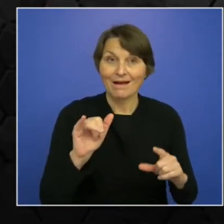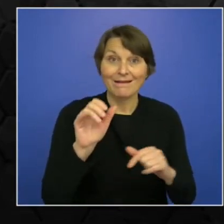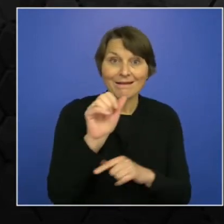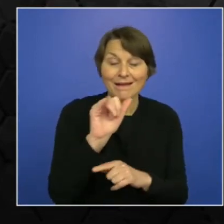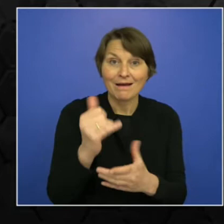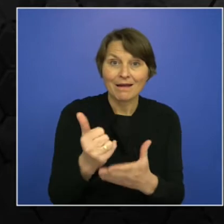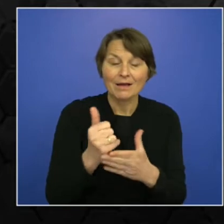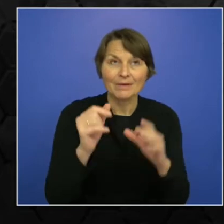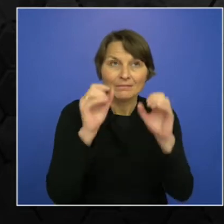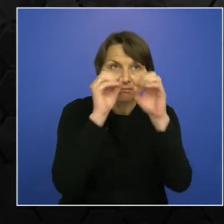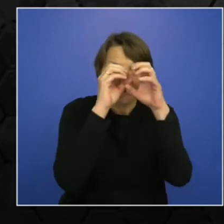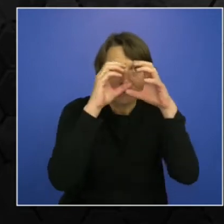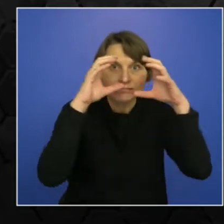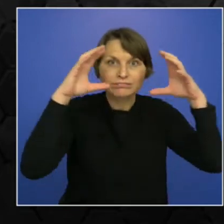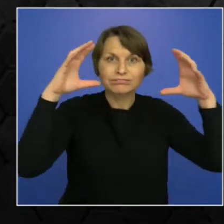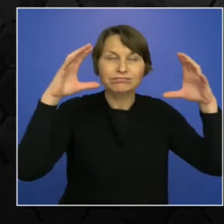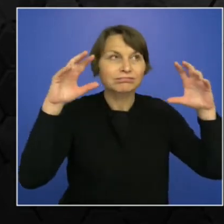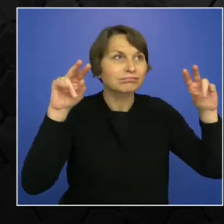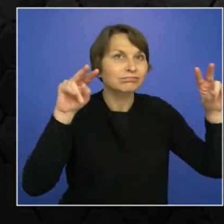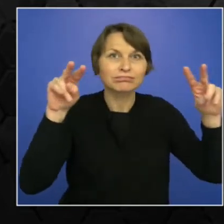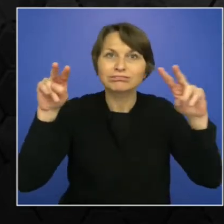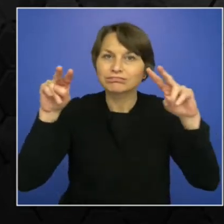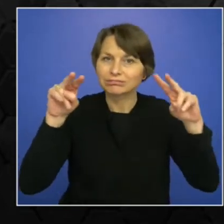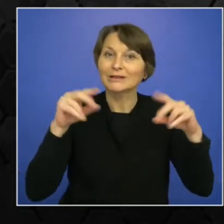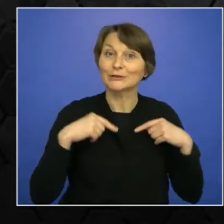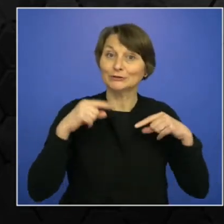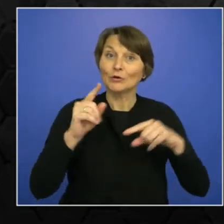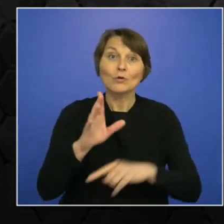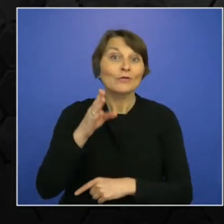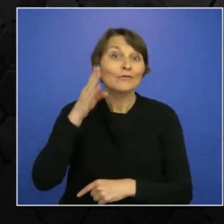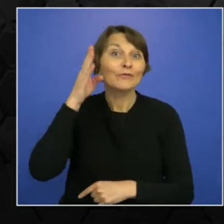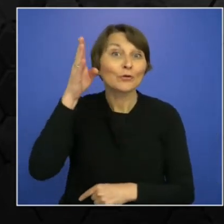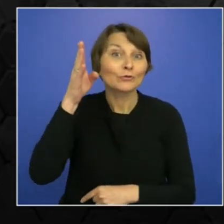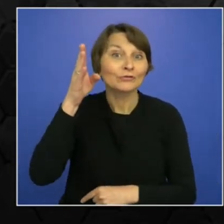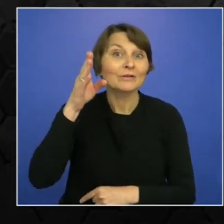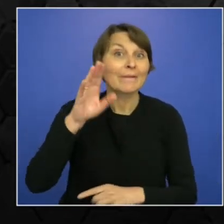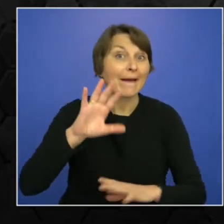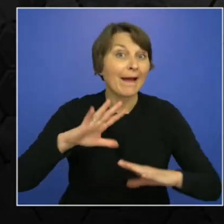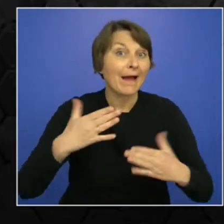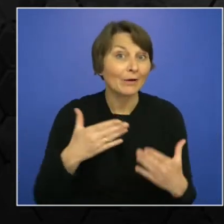invent is a choice we make.